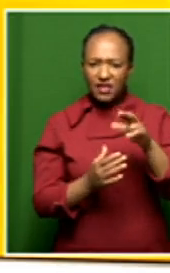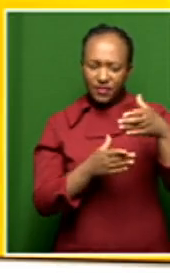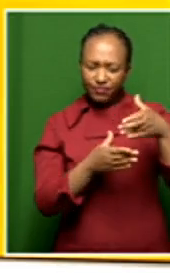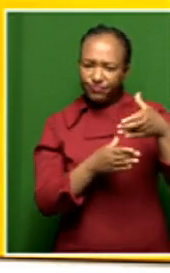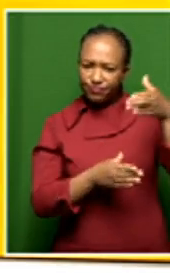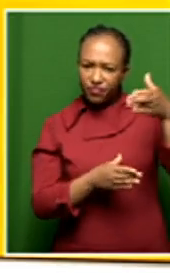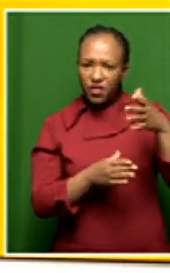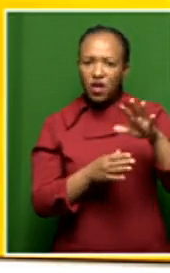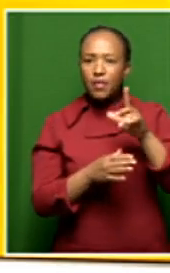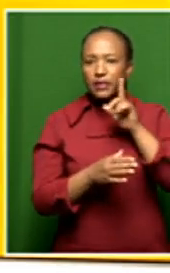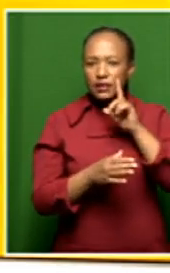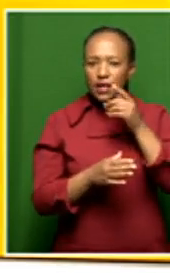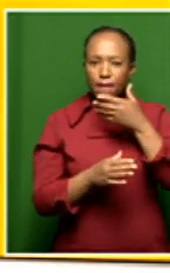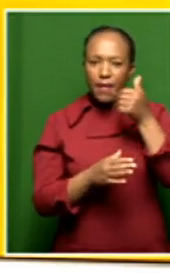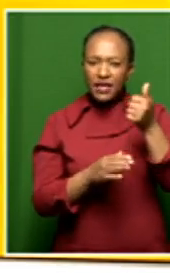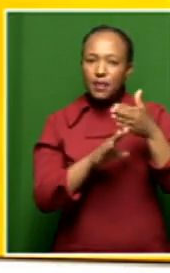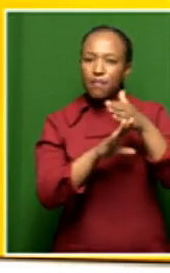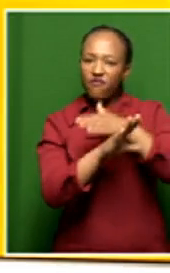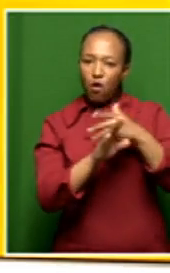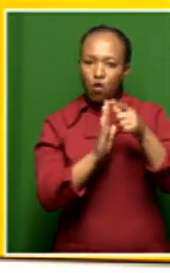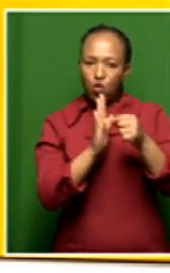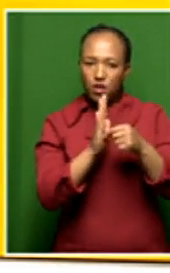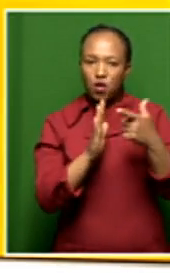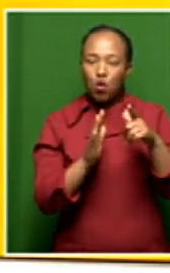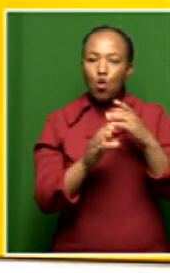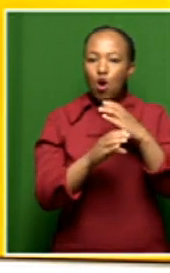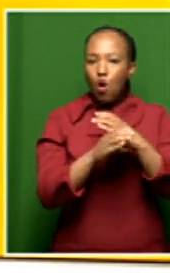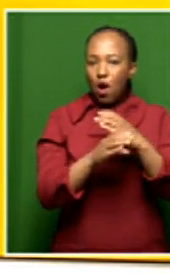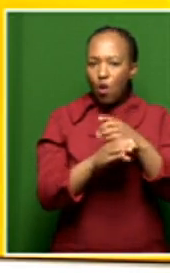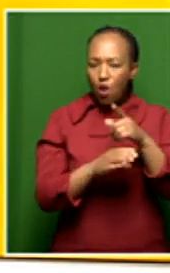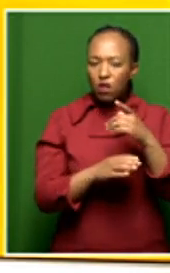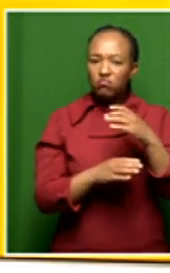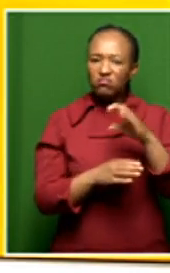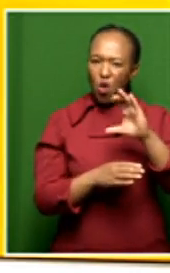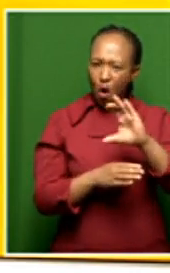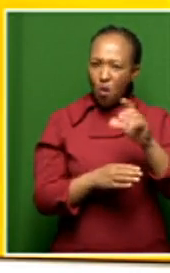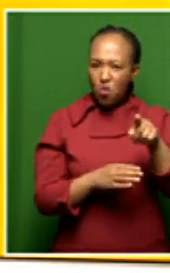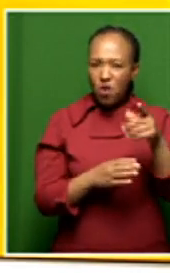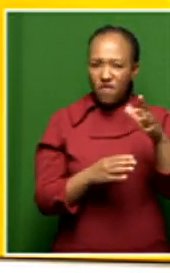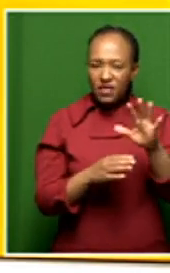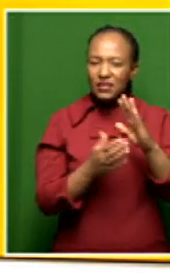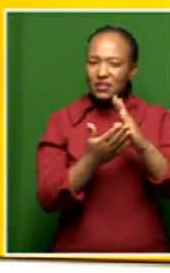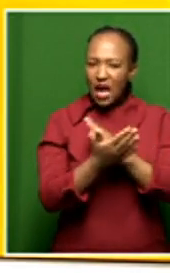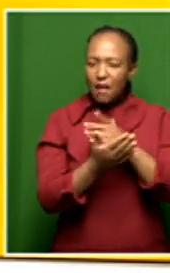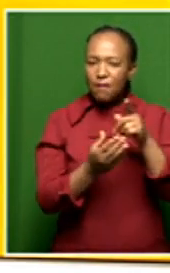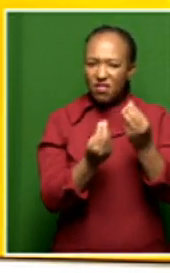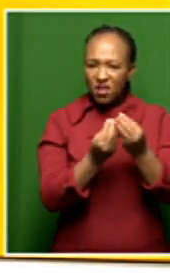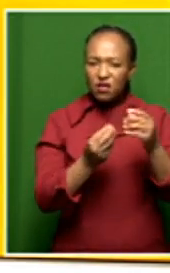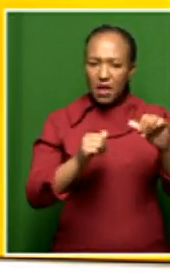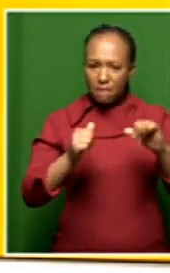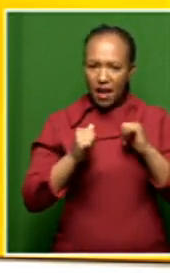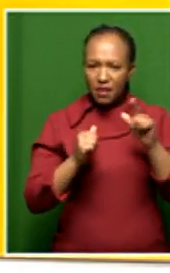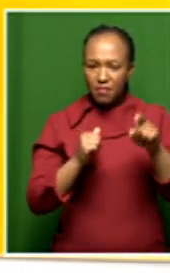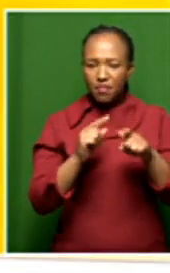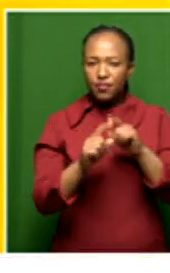their best before dates. Now, this is Coca-Cola Beverages South Africa is recalling some products that the company's quality